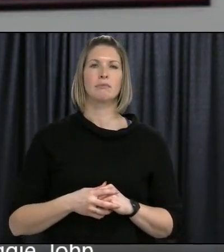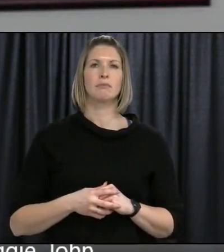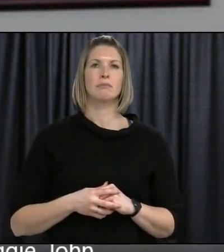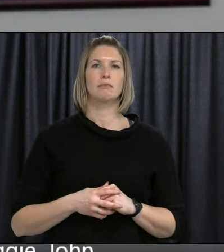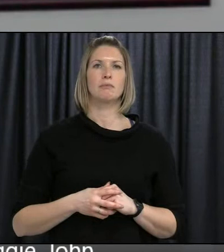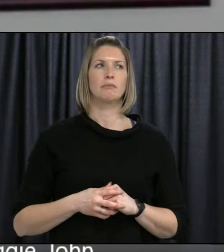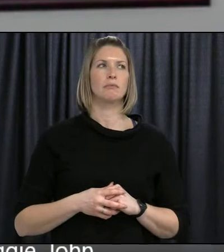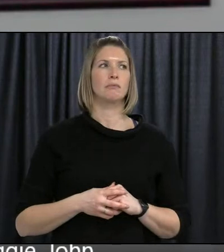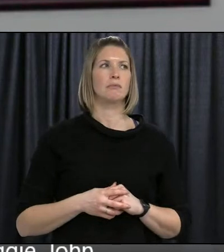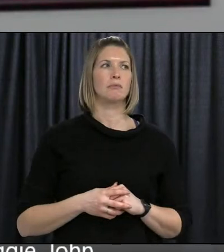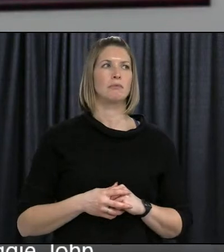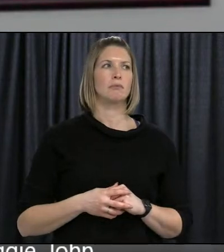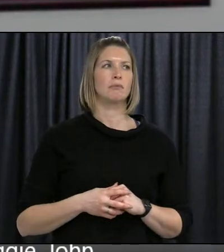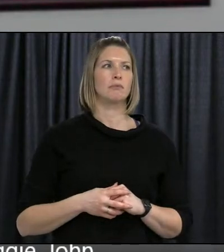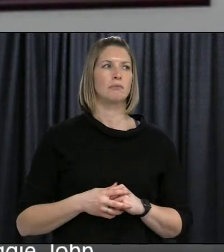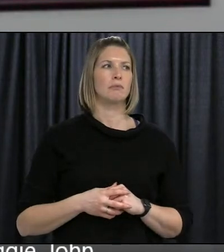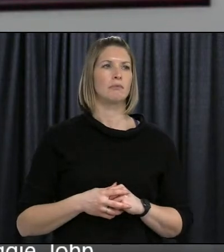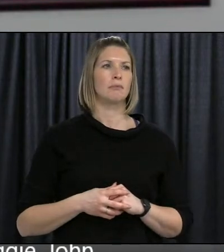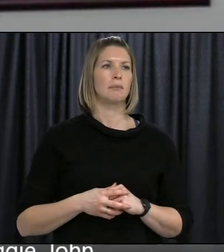You're on mute, Minister.